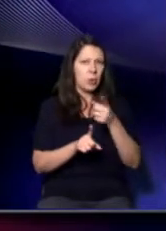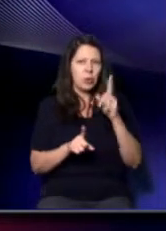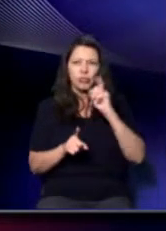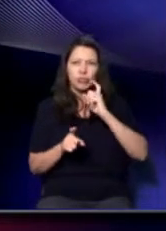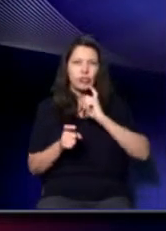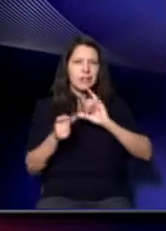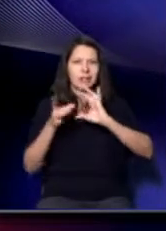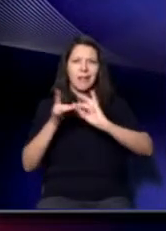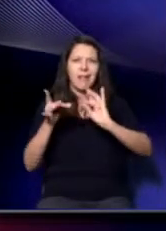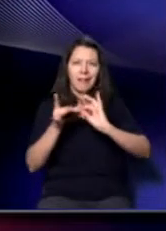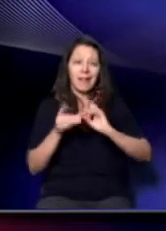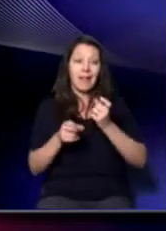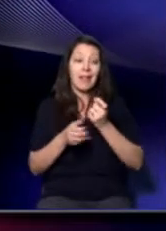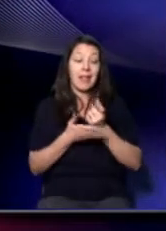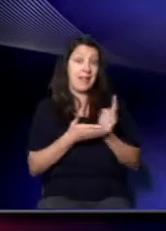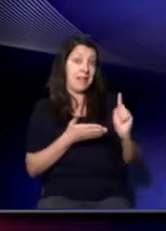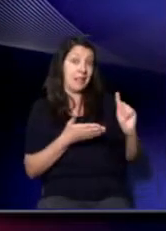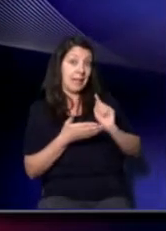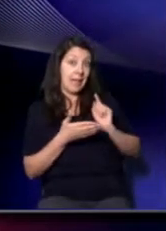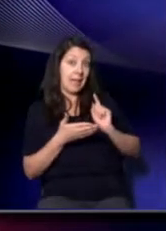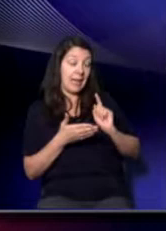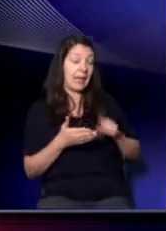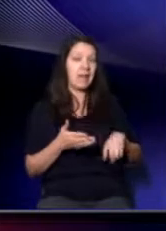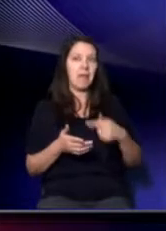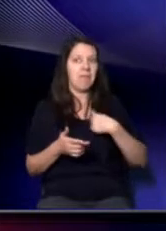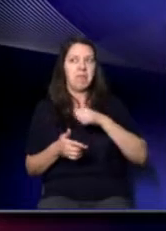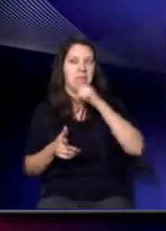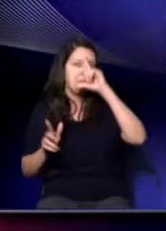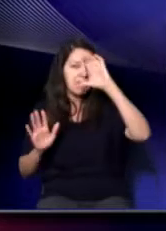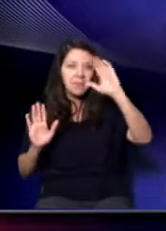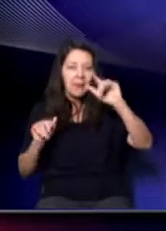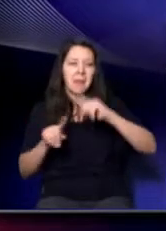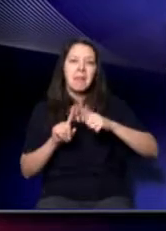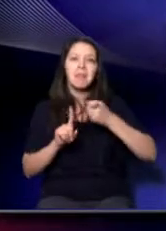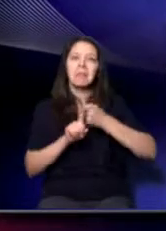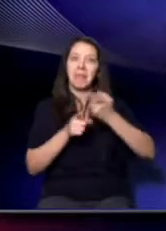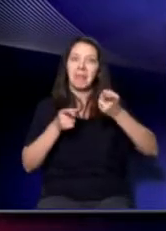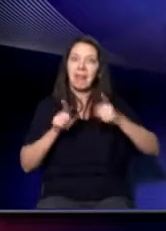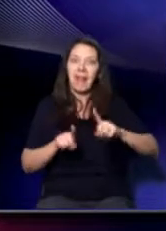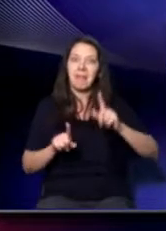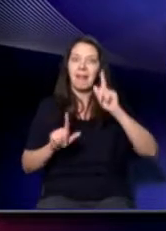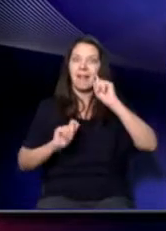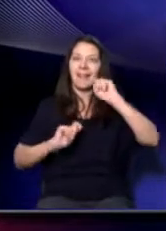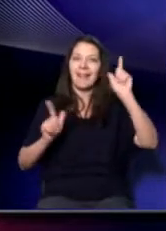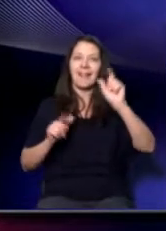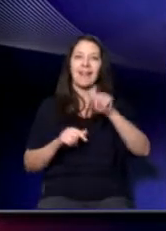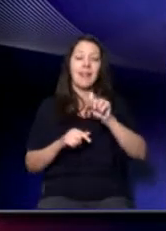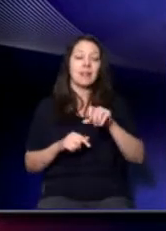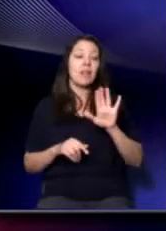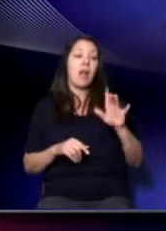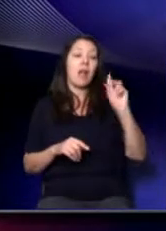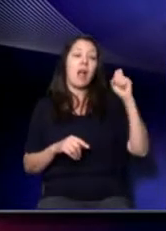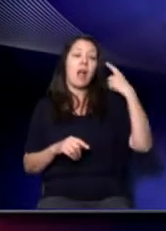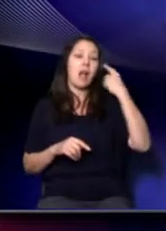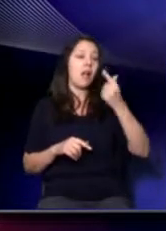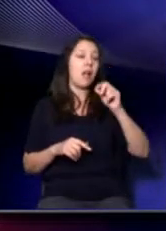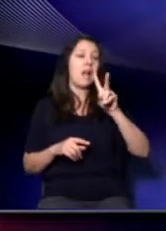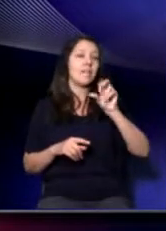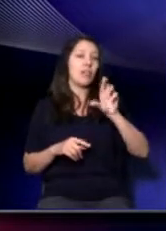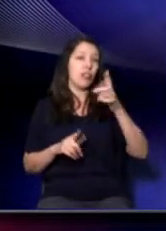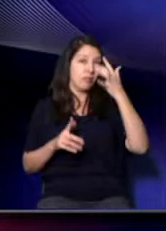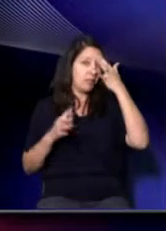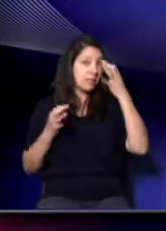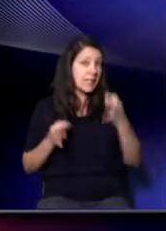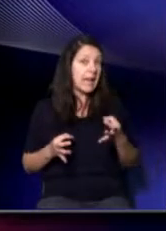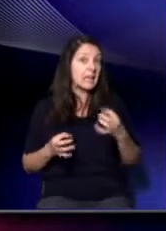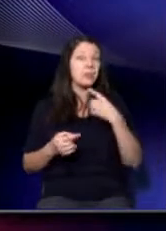last week the governor, we weren't expecting it. We were very surprised. The governor decided to tell